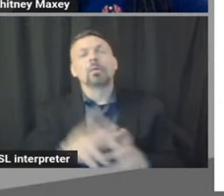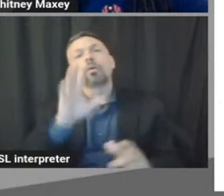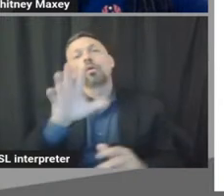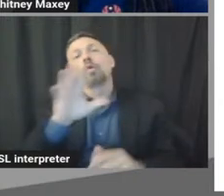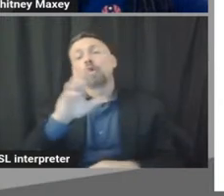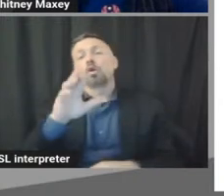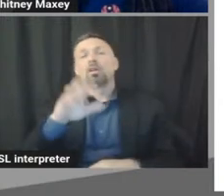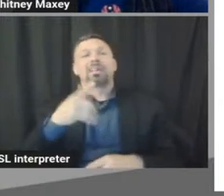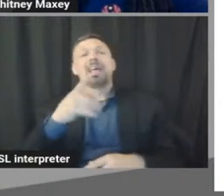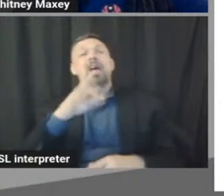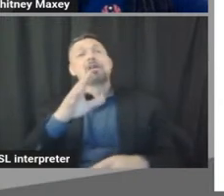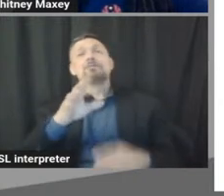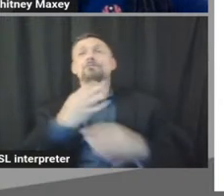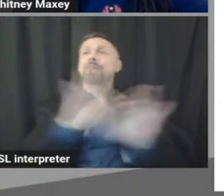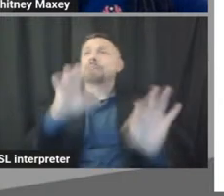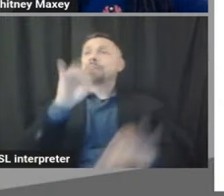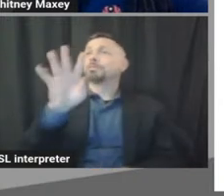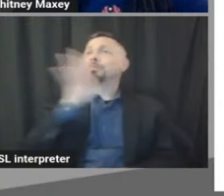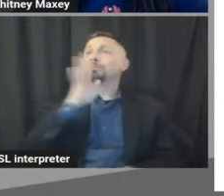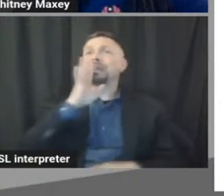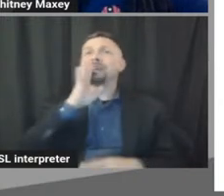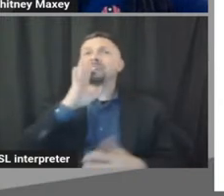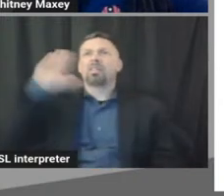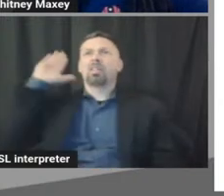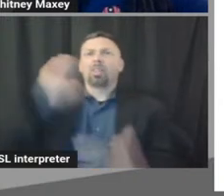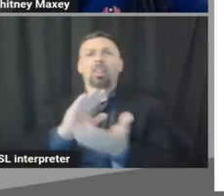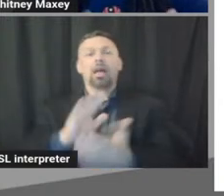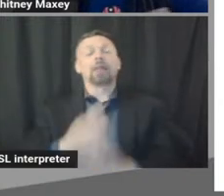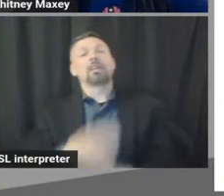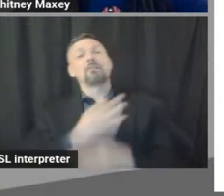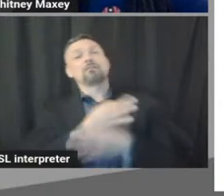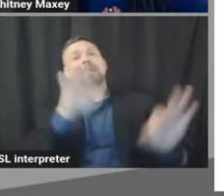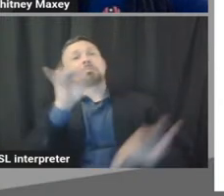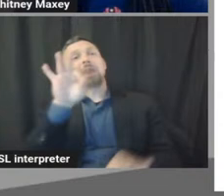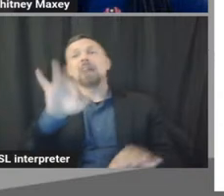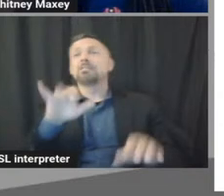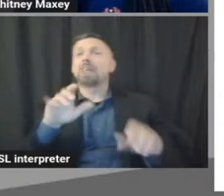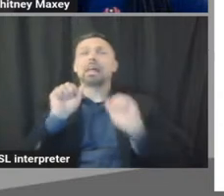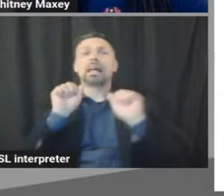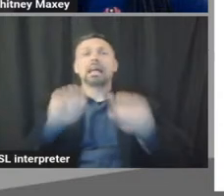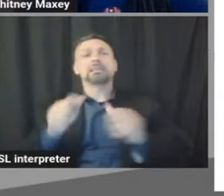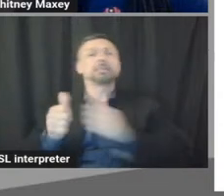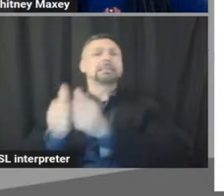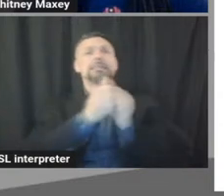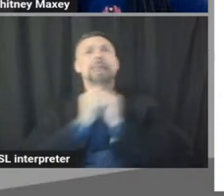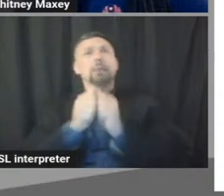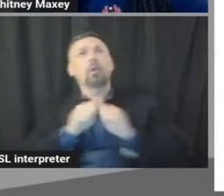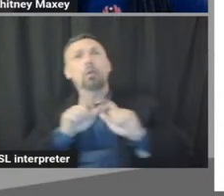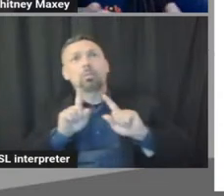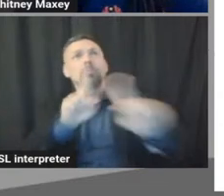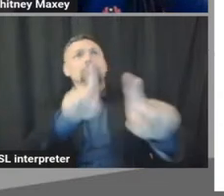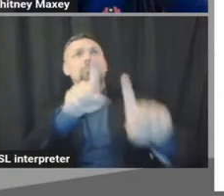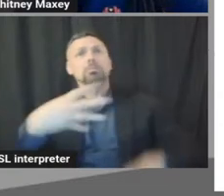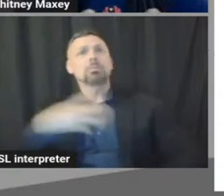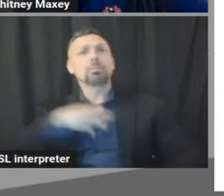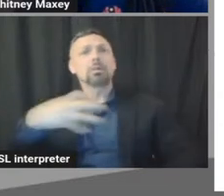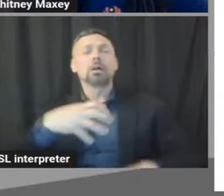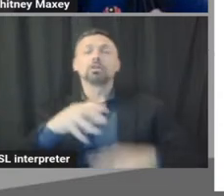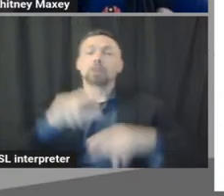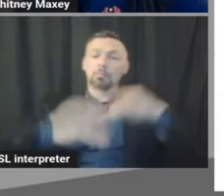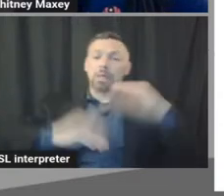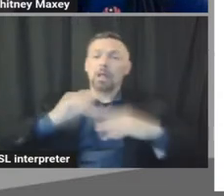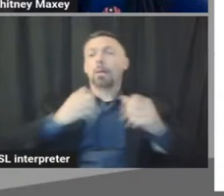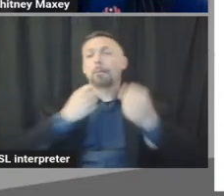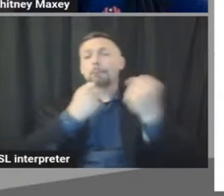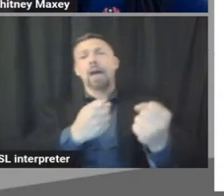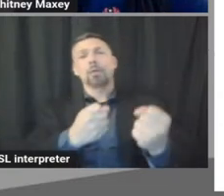Rollbacks of freedom of speech and the freedom to assemble that hamper workers' and communities' abilities to build power and defend